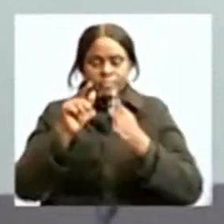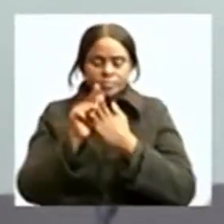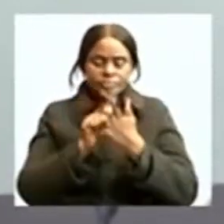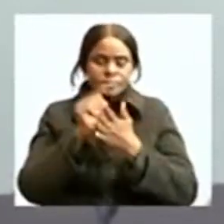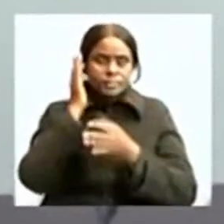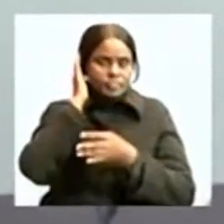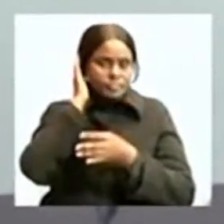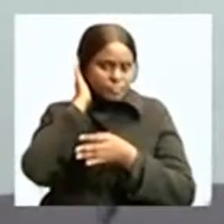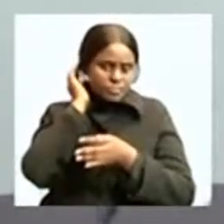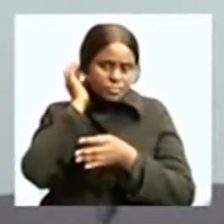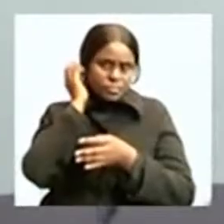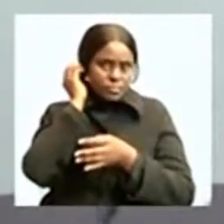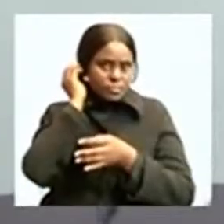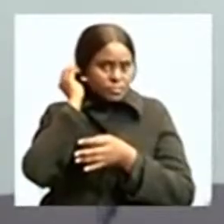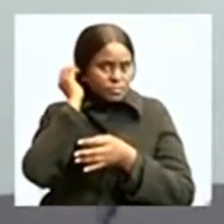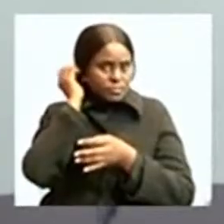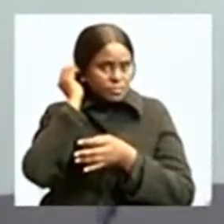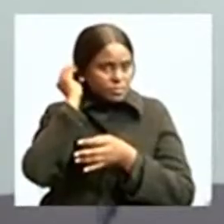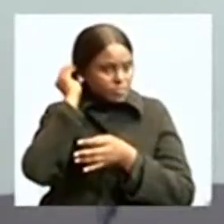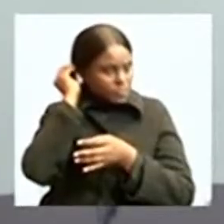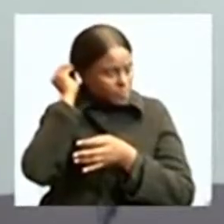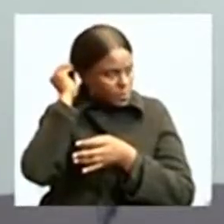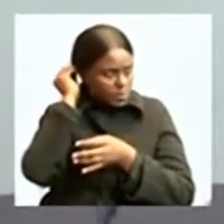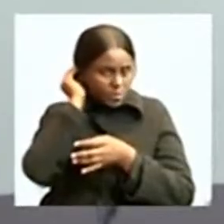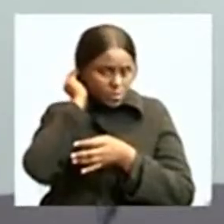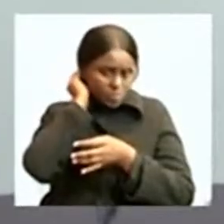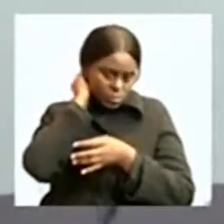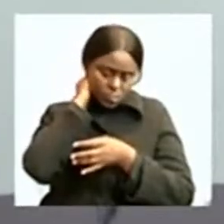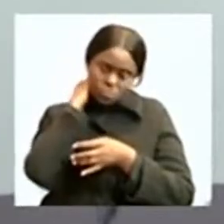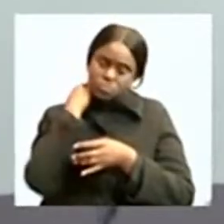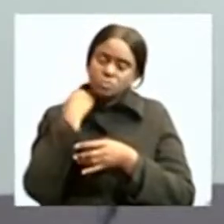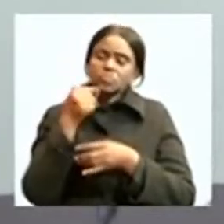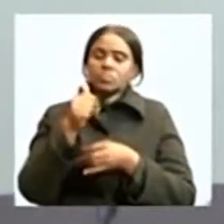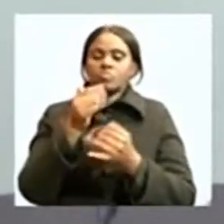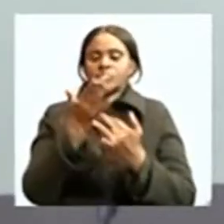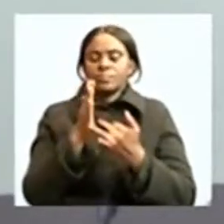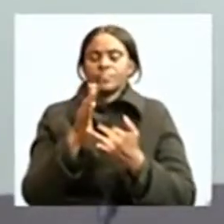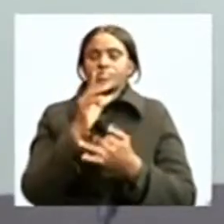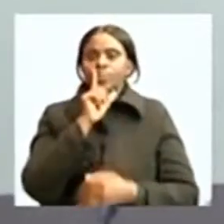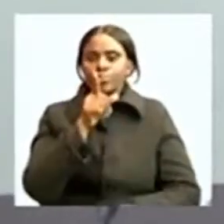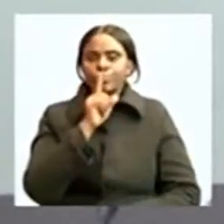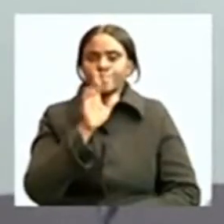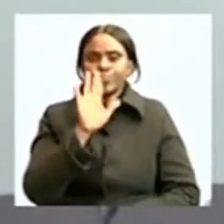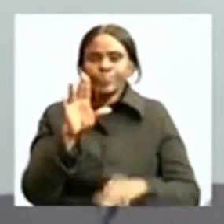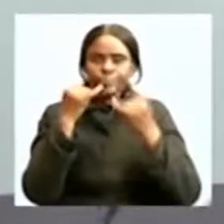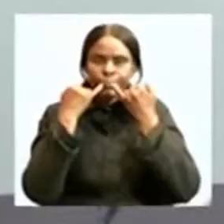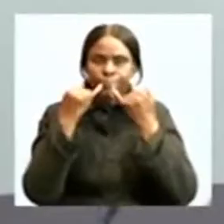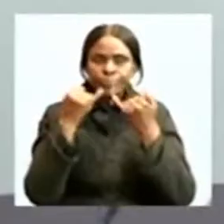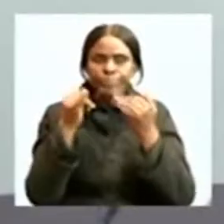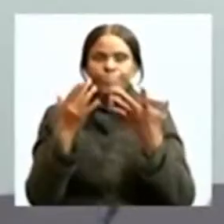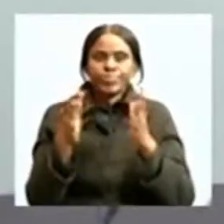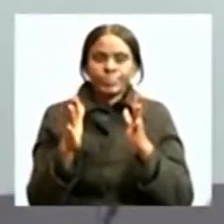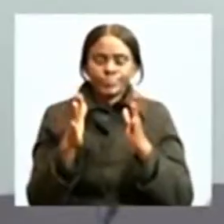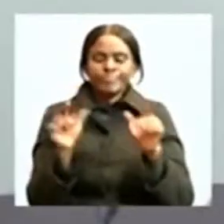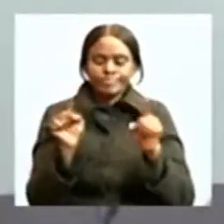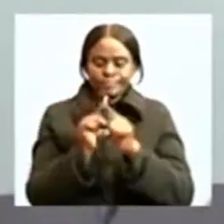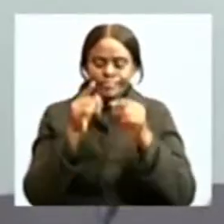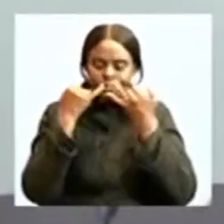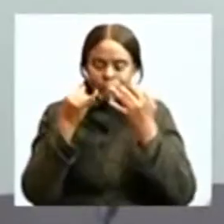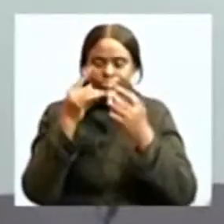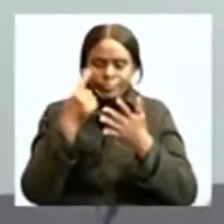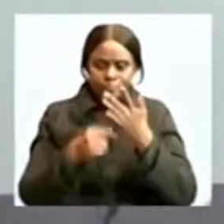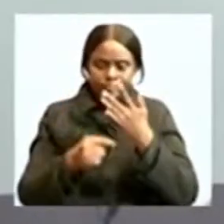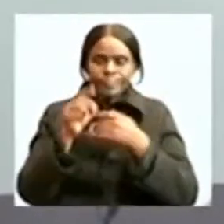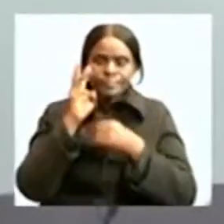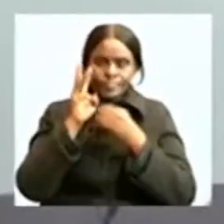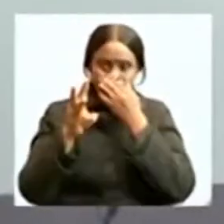or outside this session, as long as you share factual information that